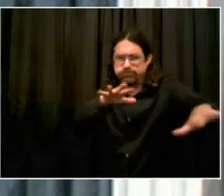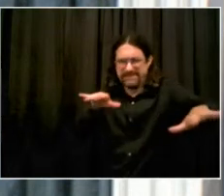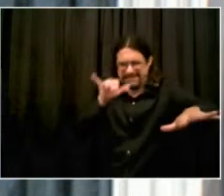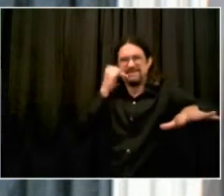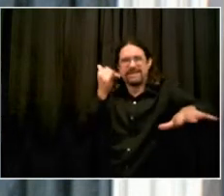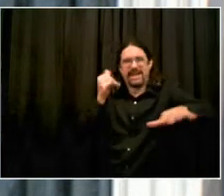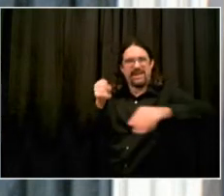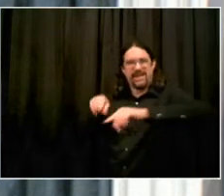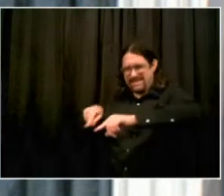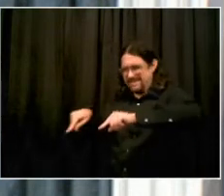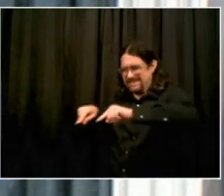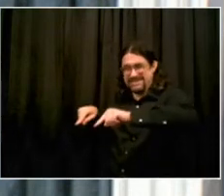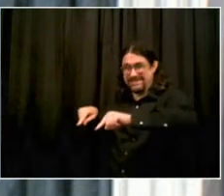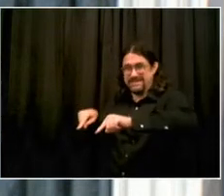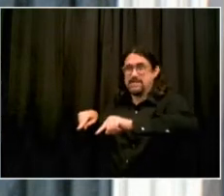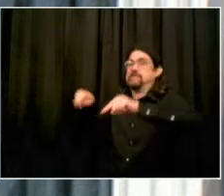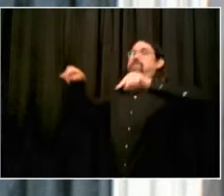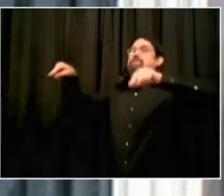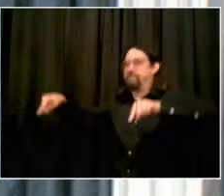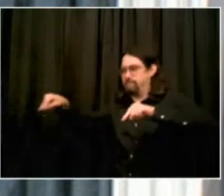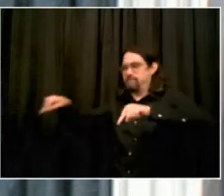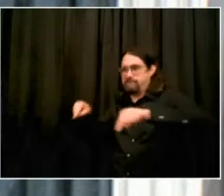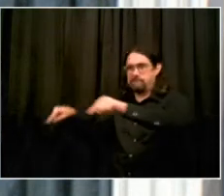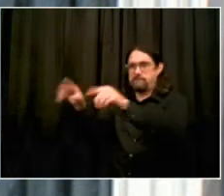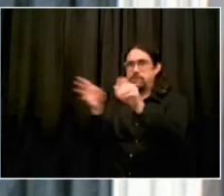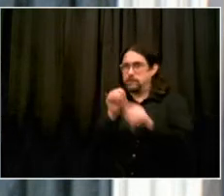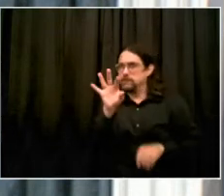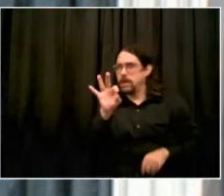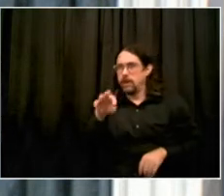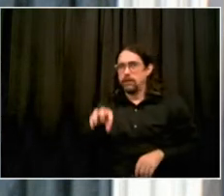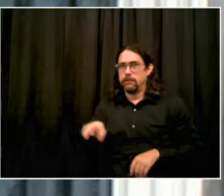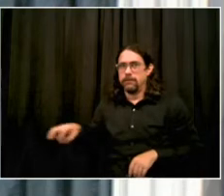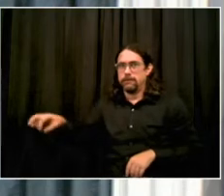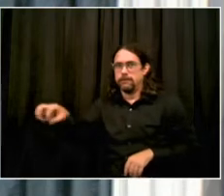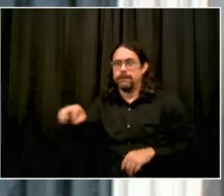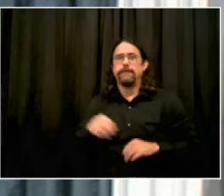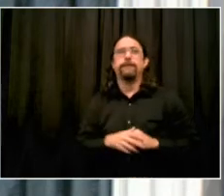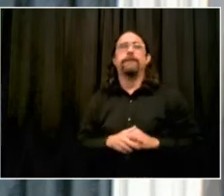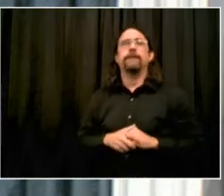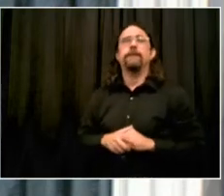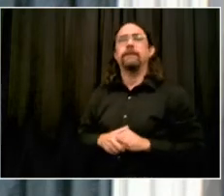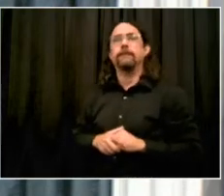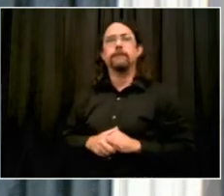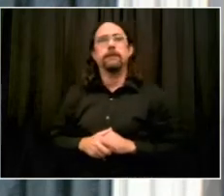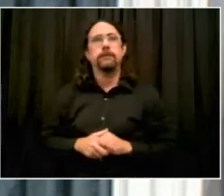population. So we do have the specific absolute number of cases, and we can follow up about that as